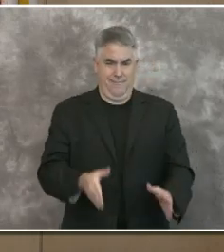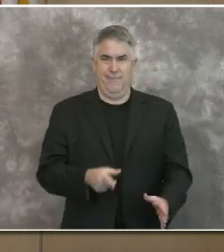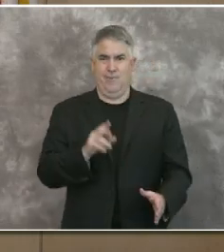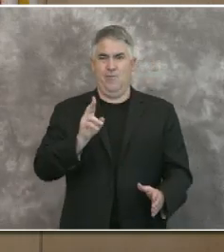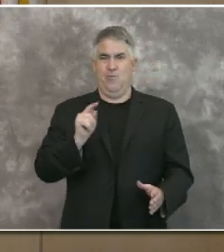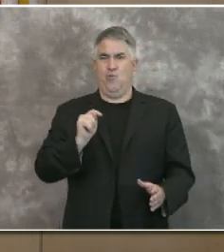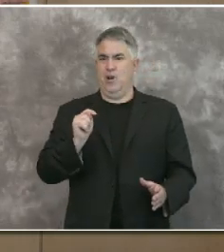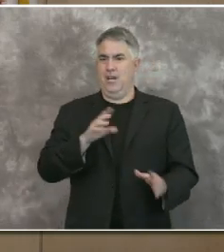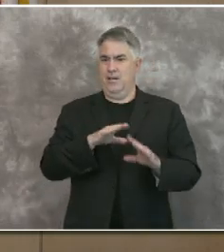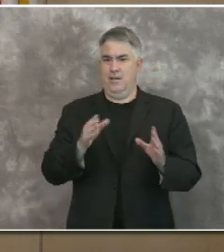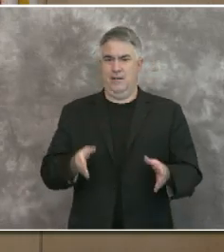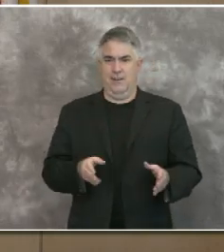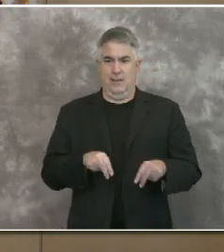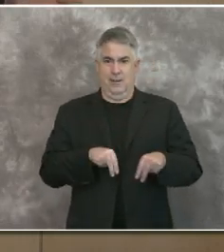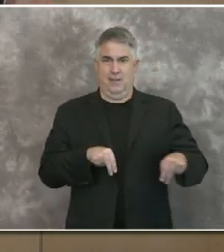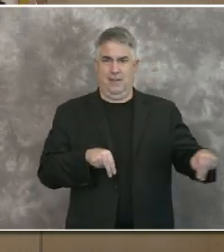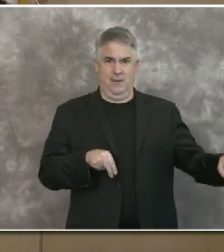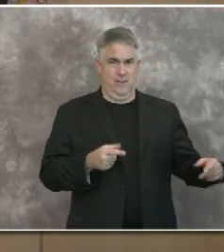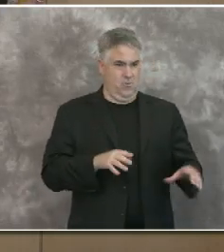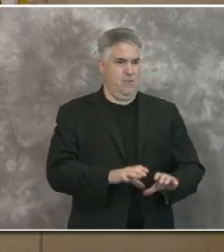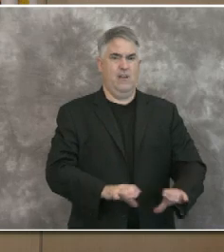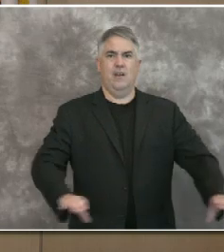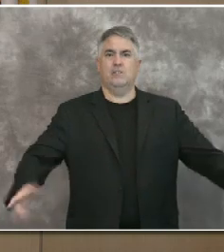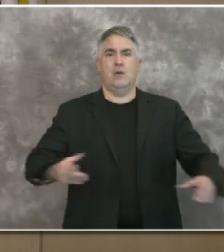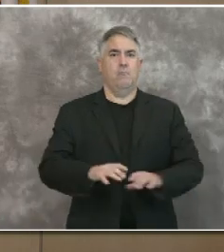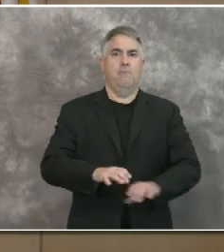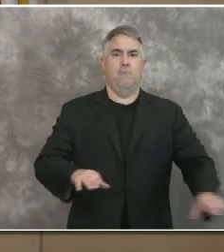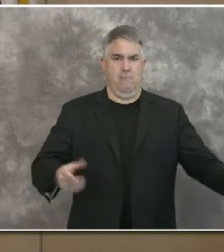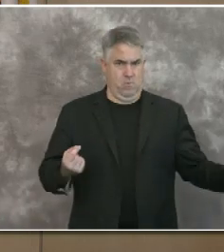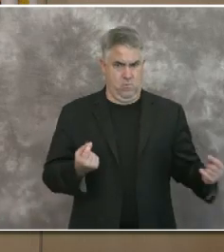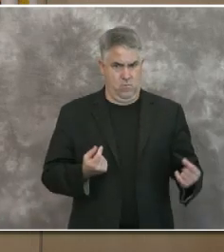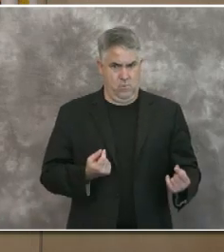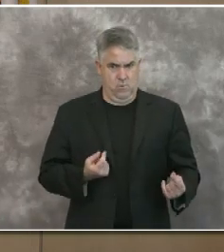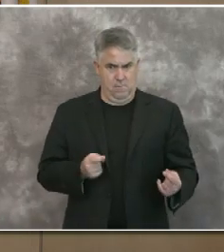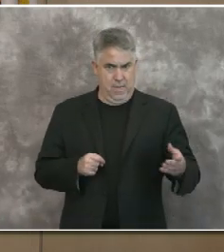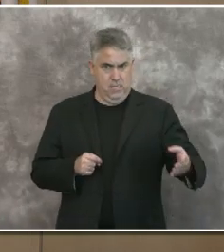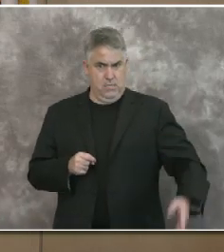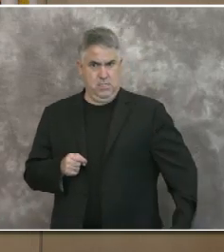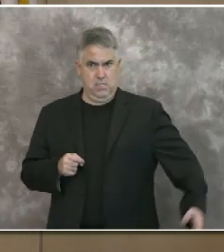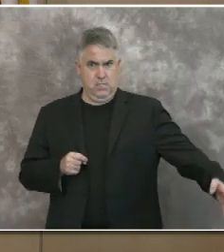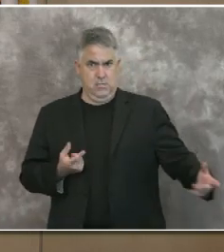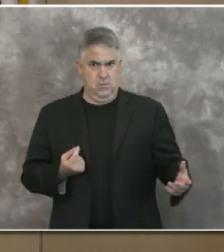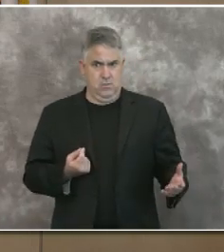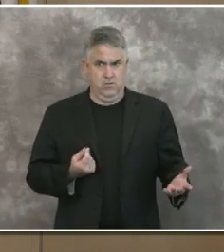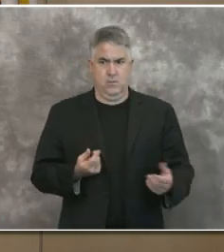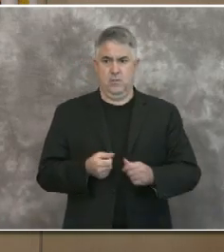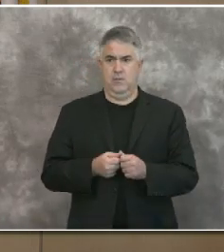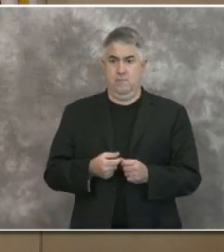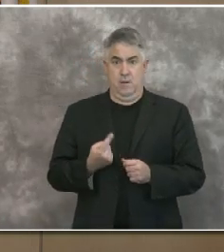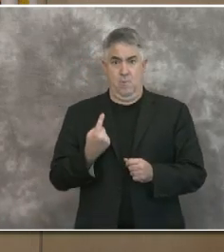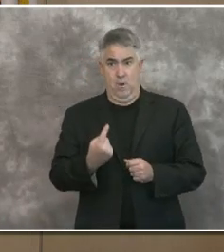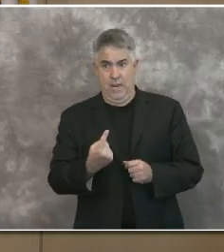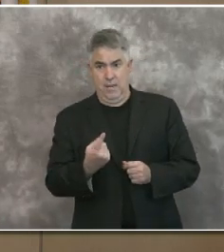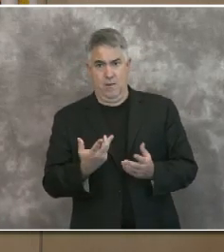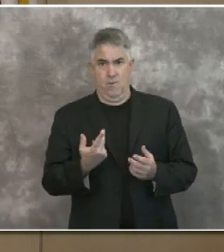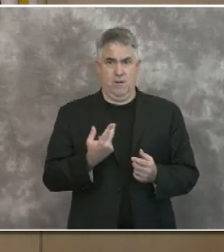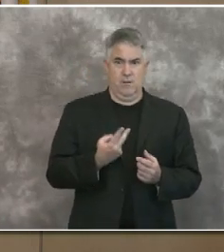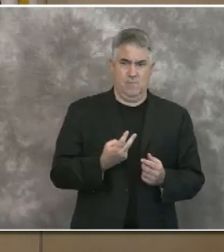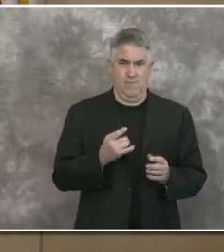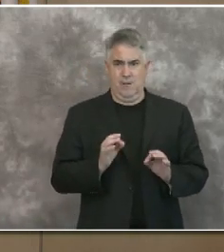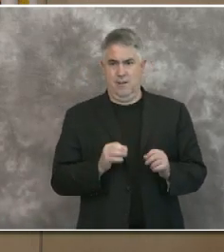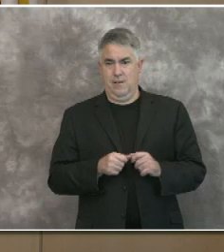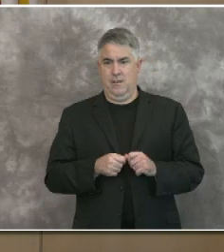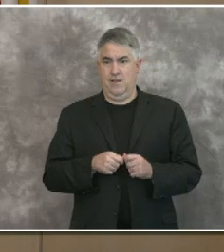So if you have multiple urinals, or if it is one urinal, that's not an issue. But if